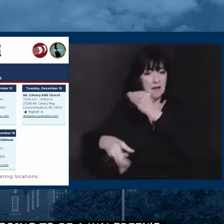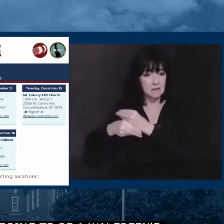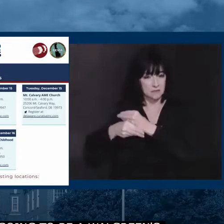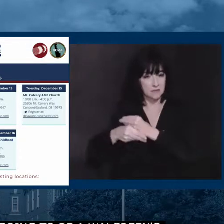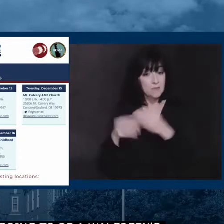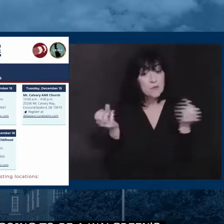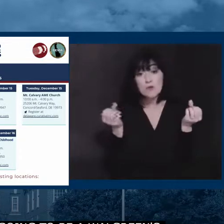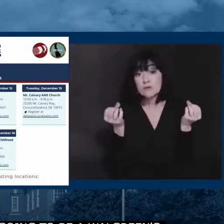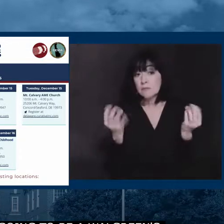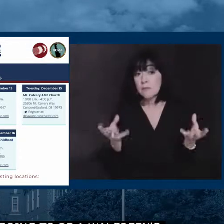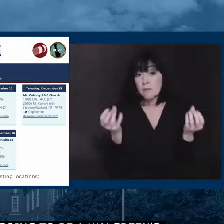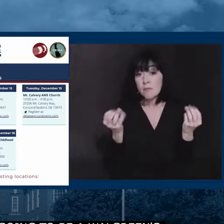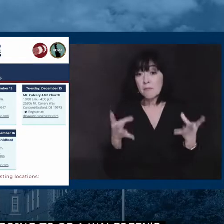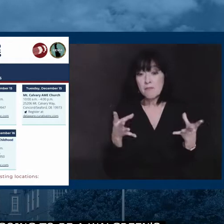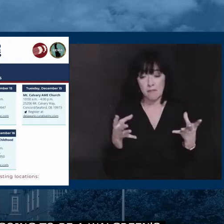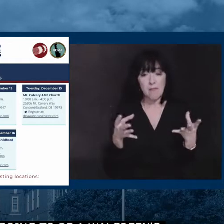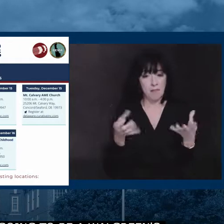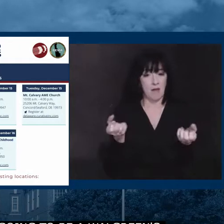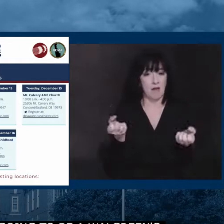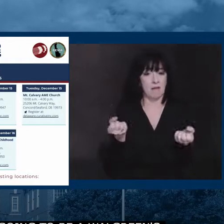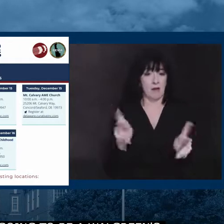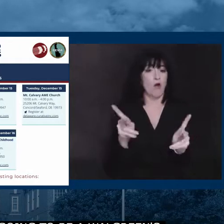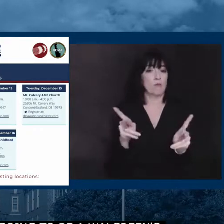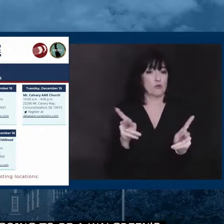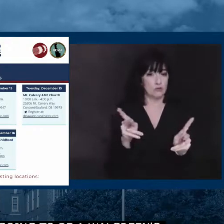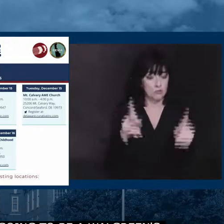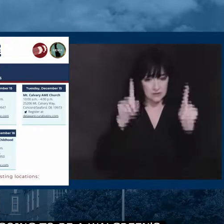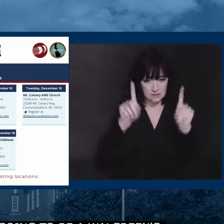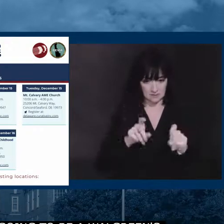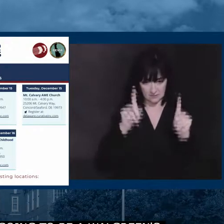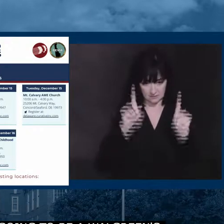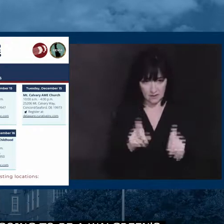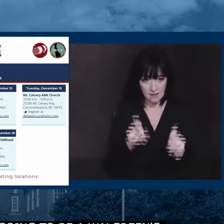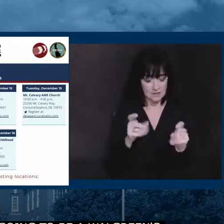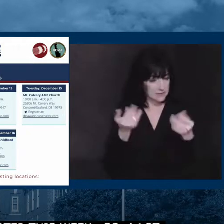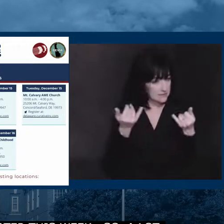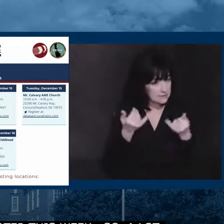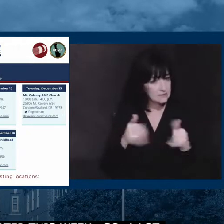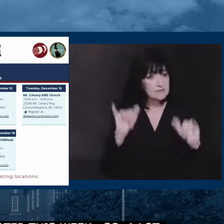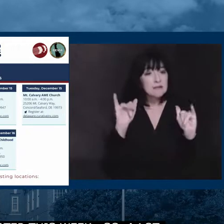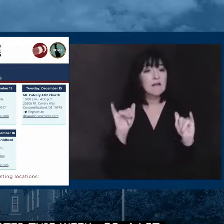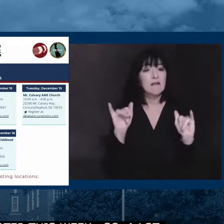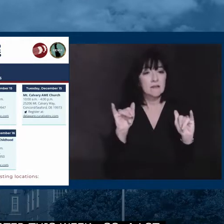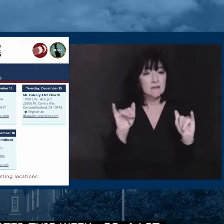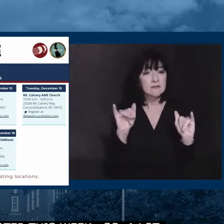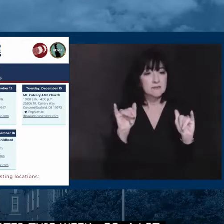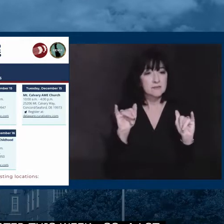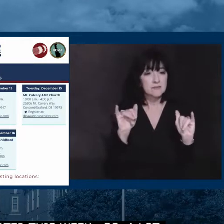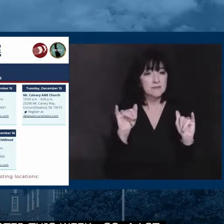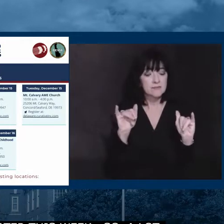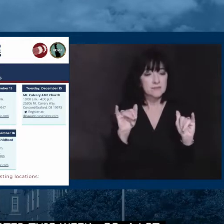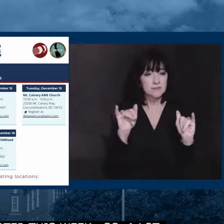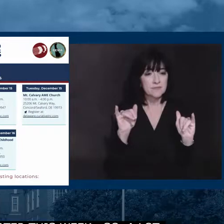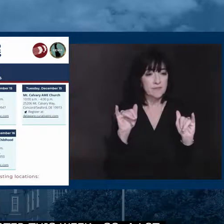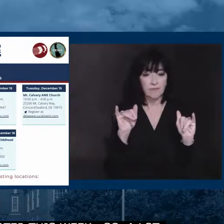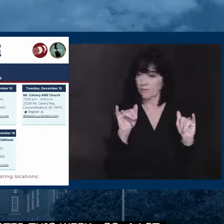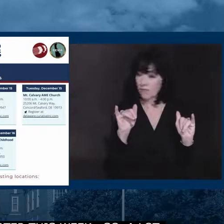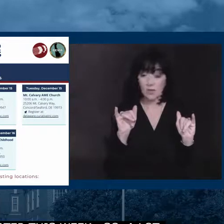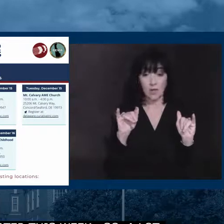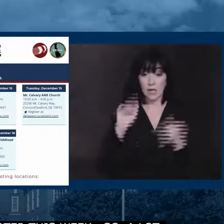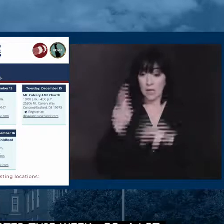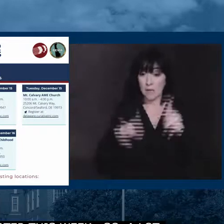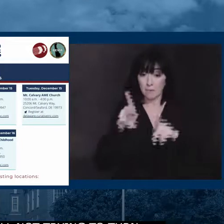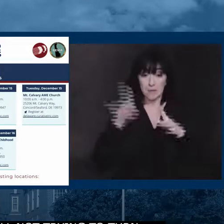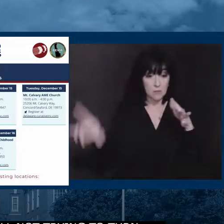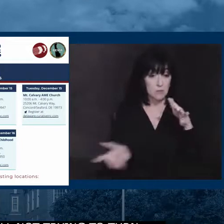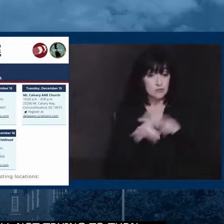of opportunities to get tested. We are still not trying to turn anybody away. You know, even if you